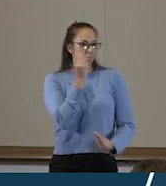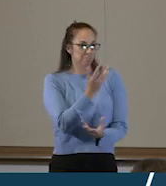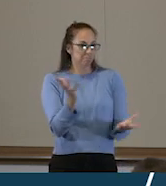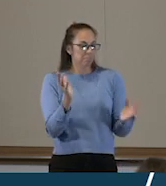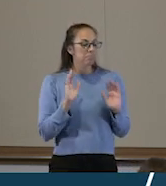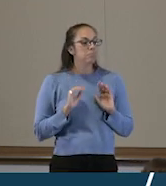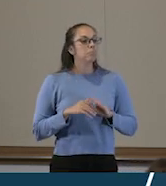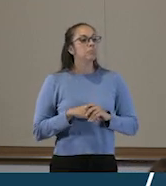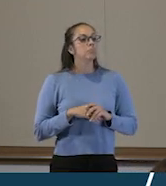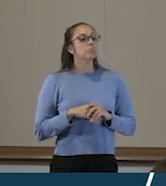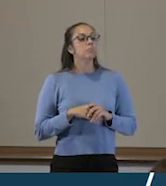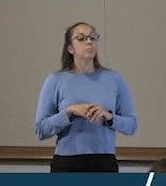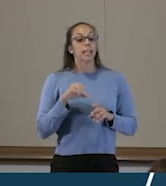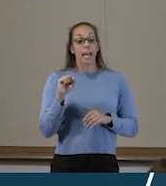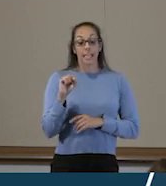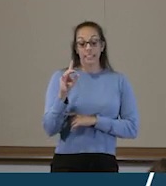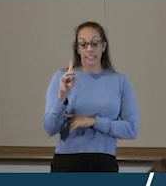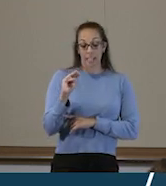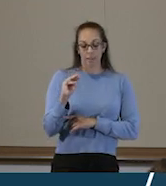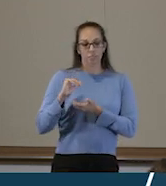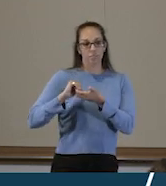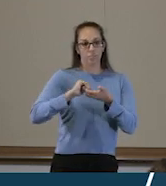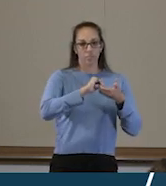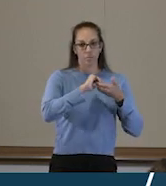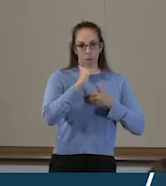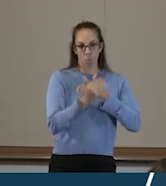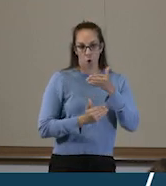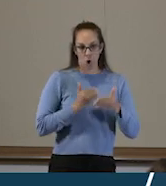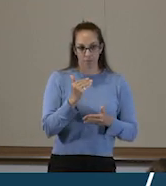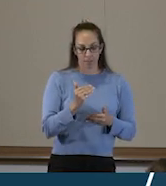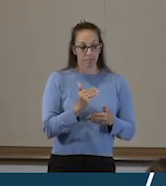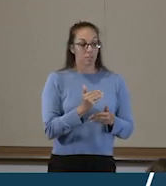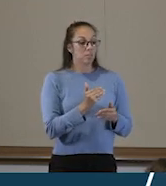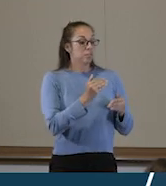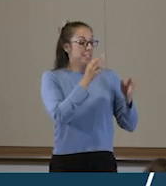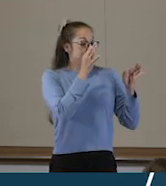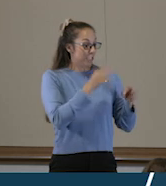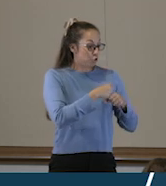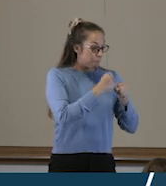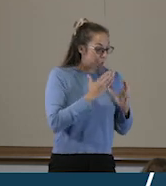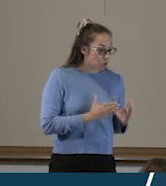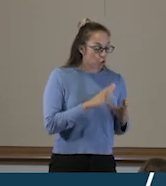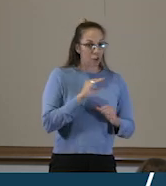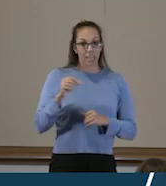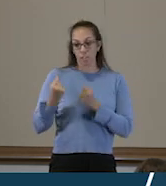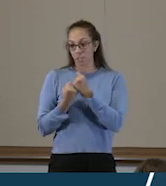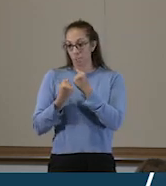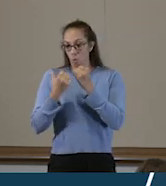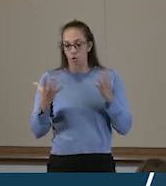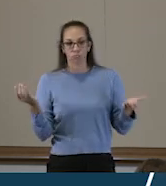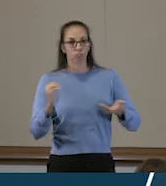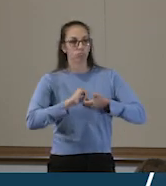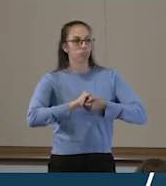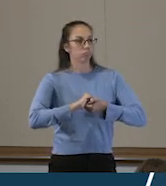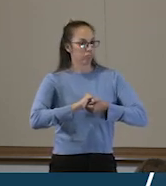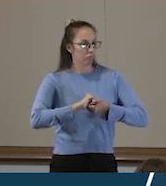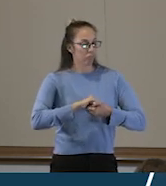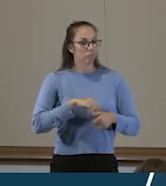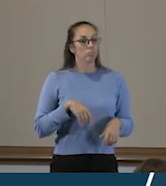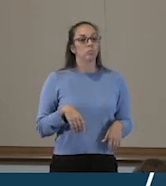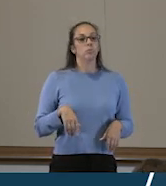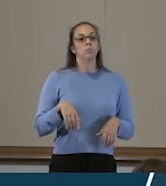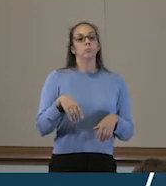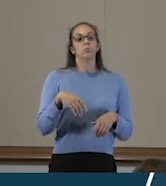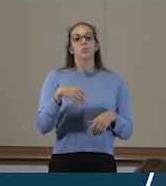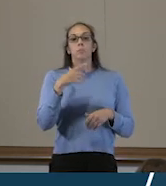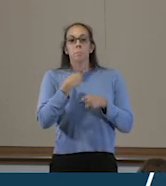presentation, is a collaborative process between the decision maker and their supporters. The person crafting the supported decision making